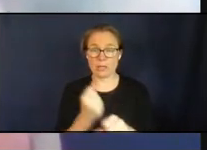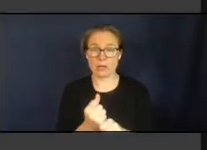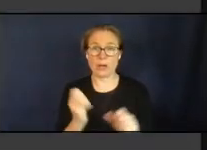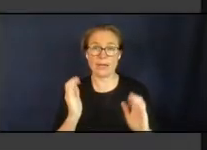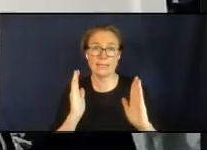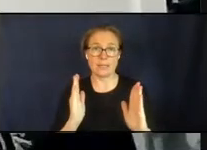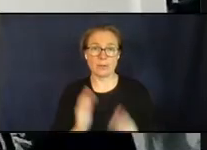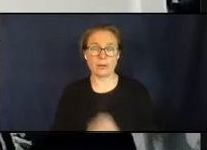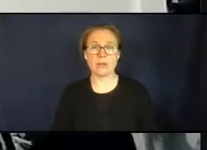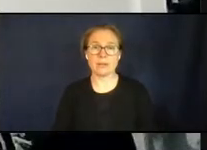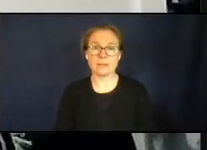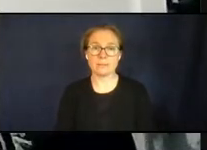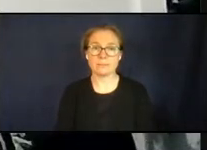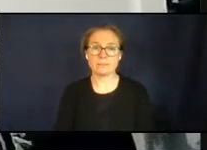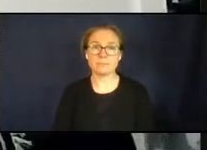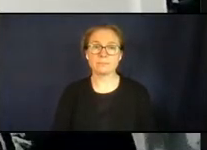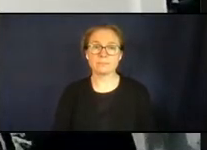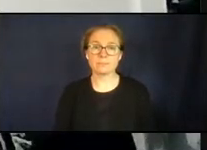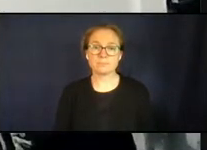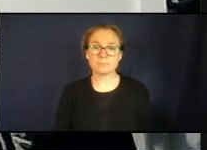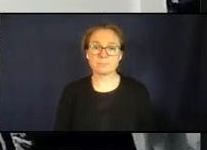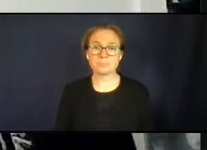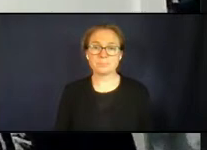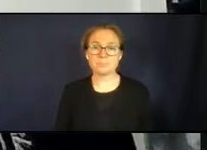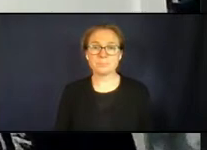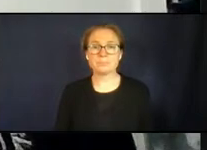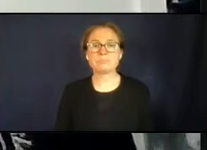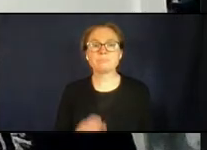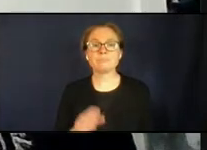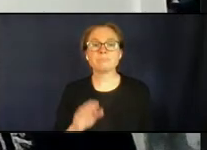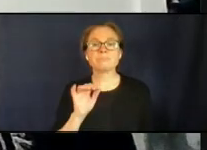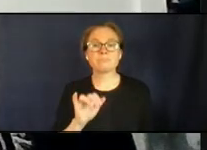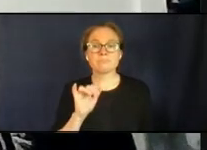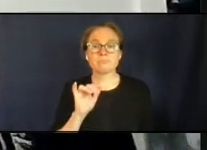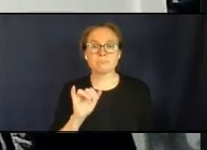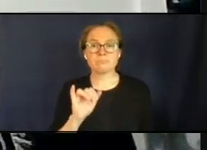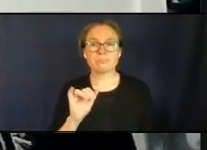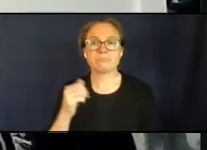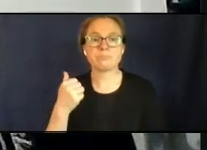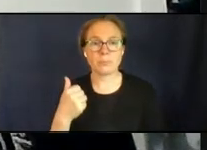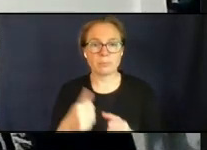So I think we had dashboards that we used a couple of years ago